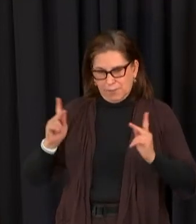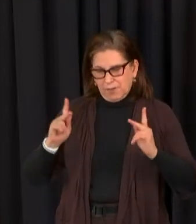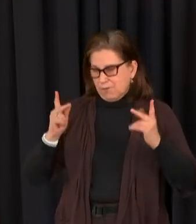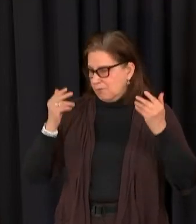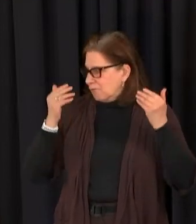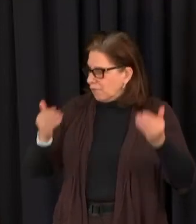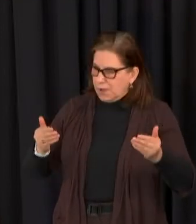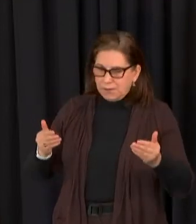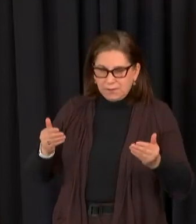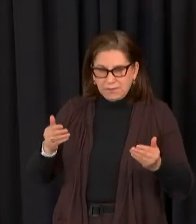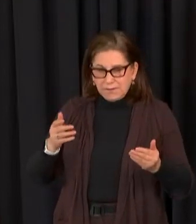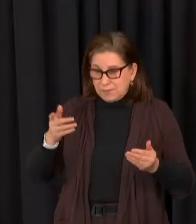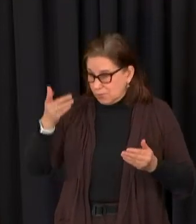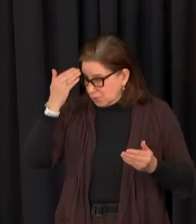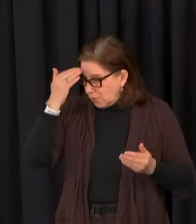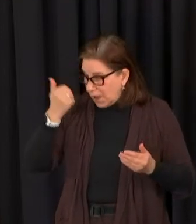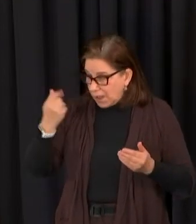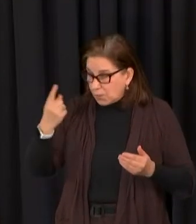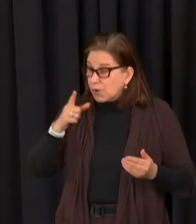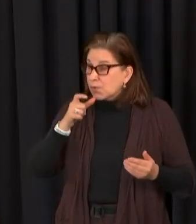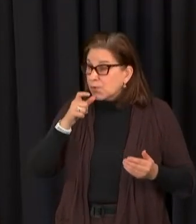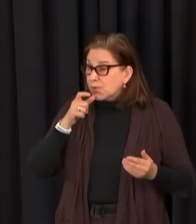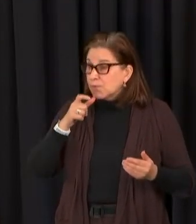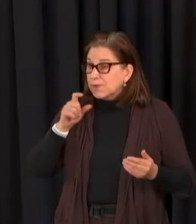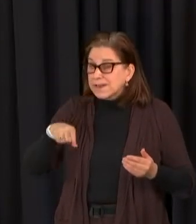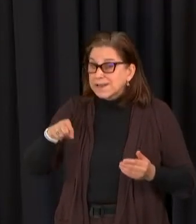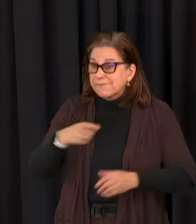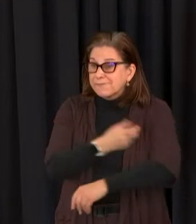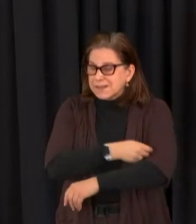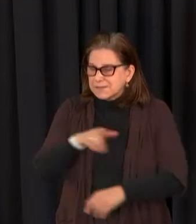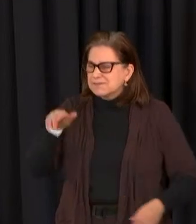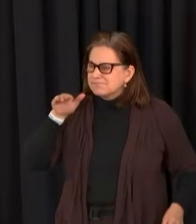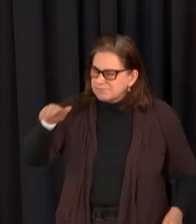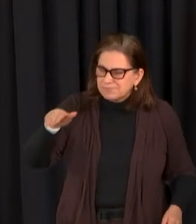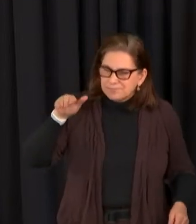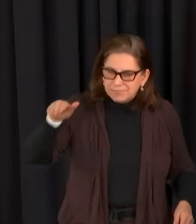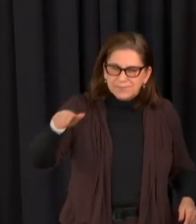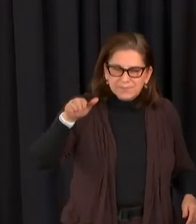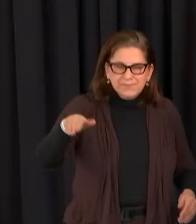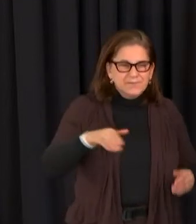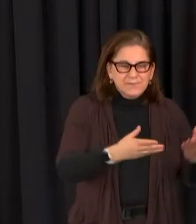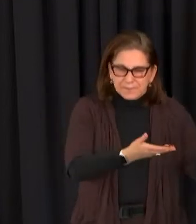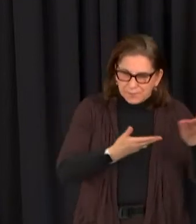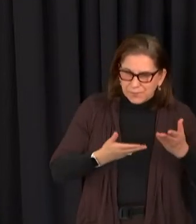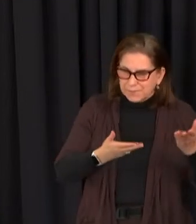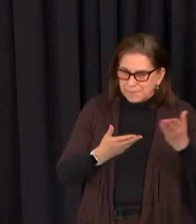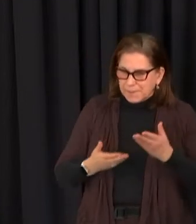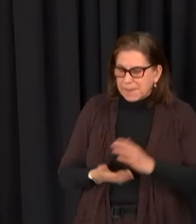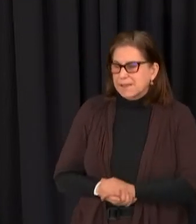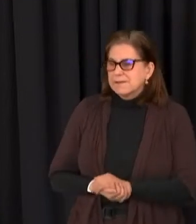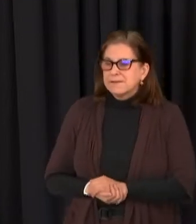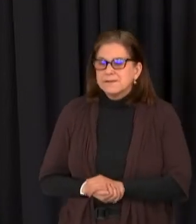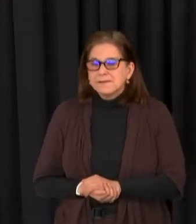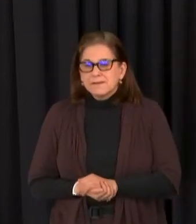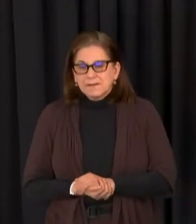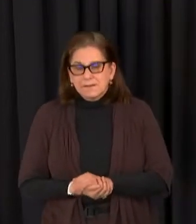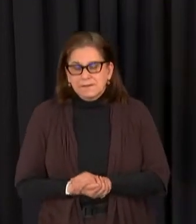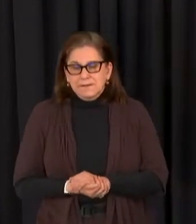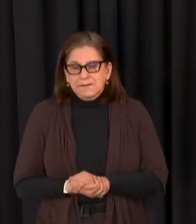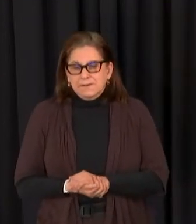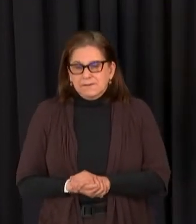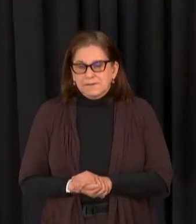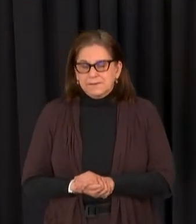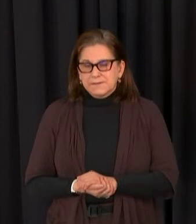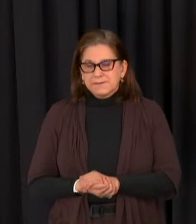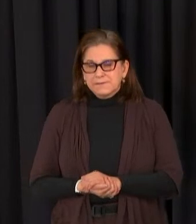someone who wants to get vaccinated, get them registered. They will be selected based on our equity focus. What I would want to not